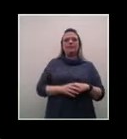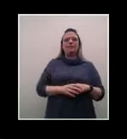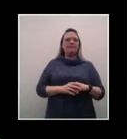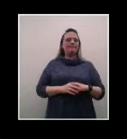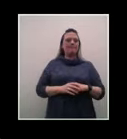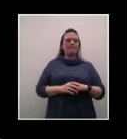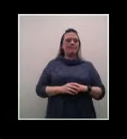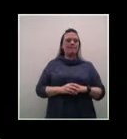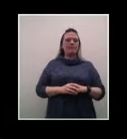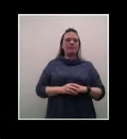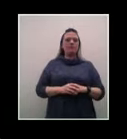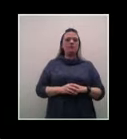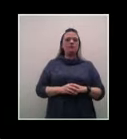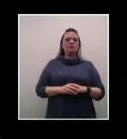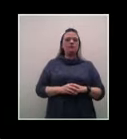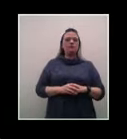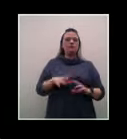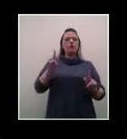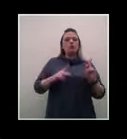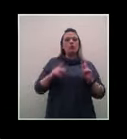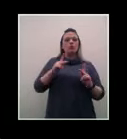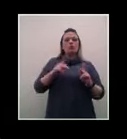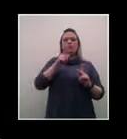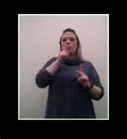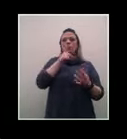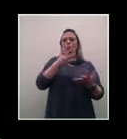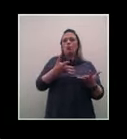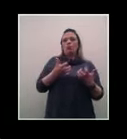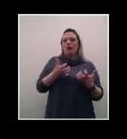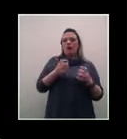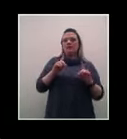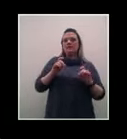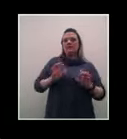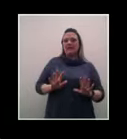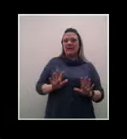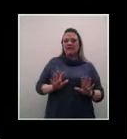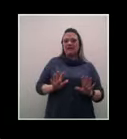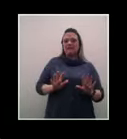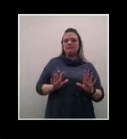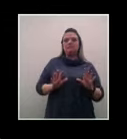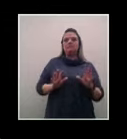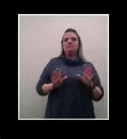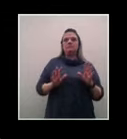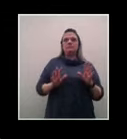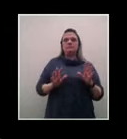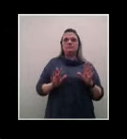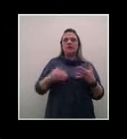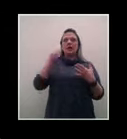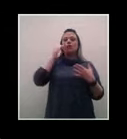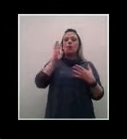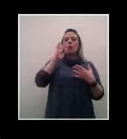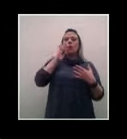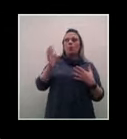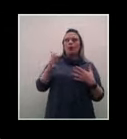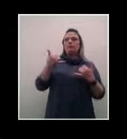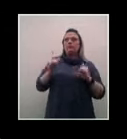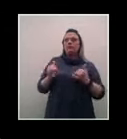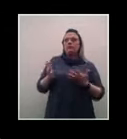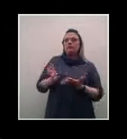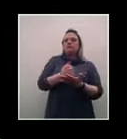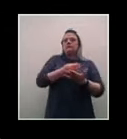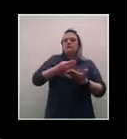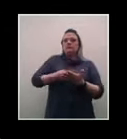if people who want to get tested, because they know they'll still get an income if they are